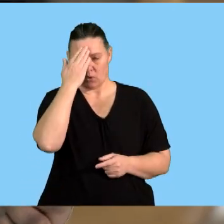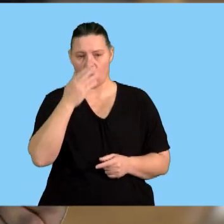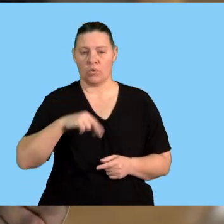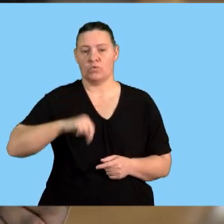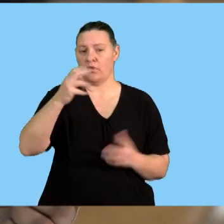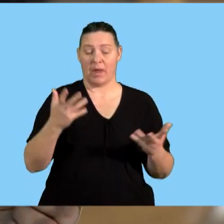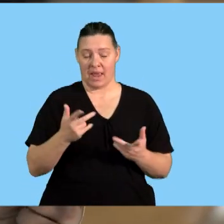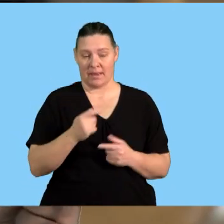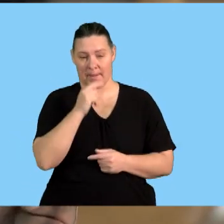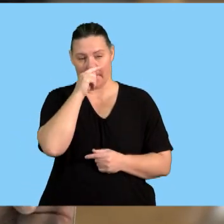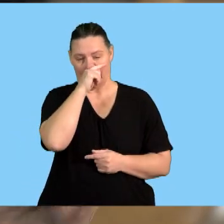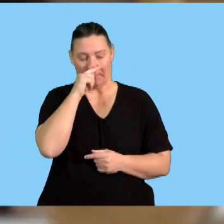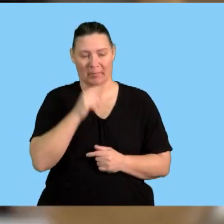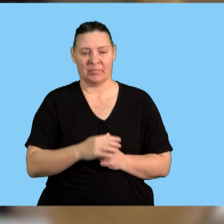direction.